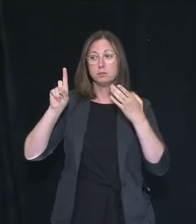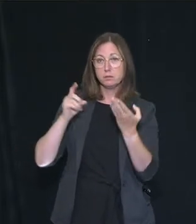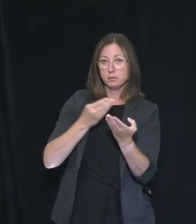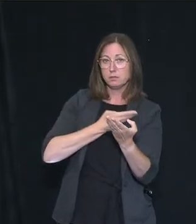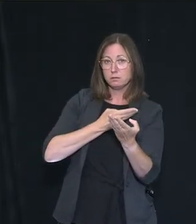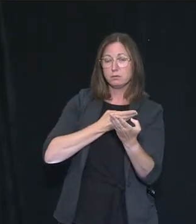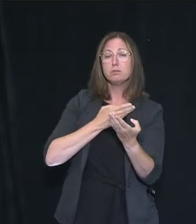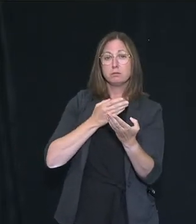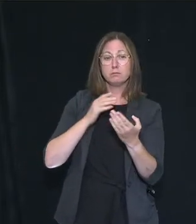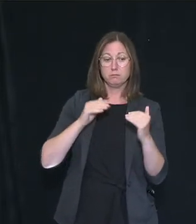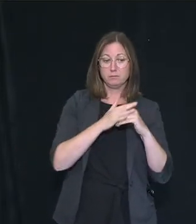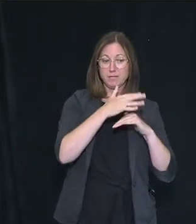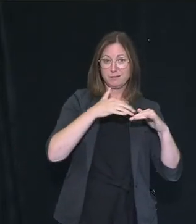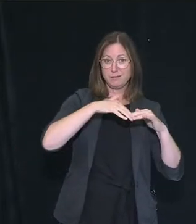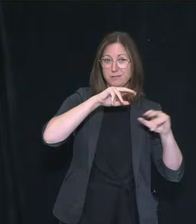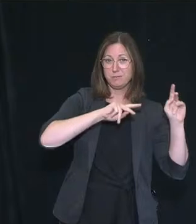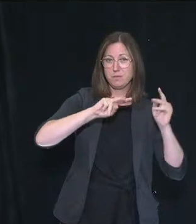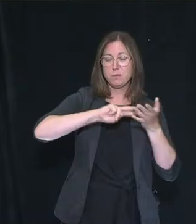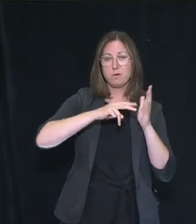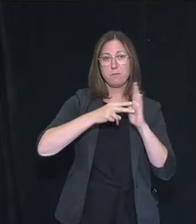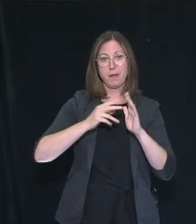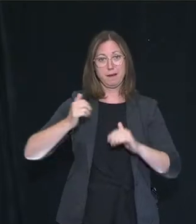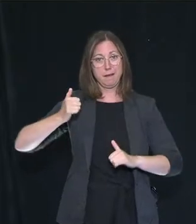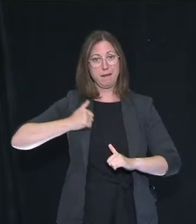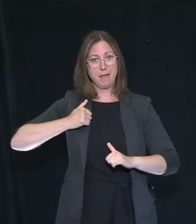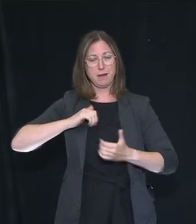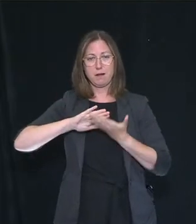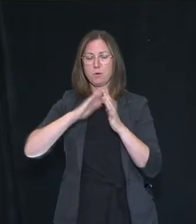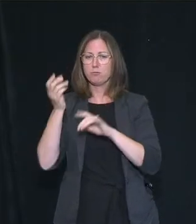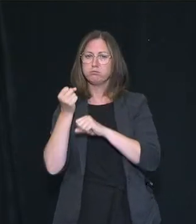make Canada a stronger nation.